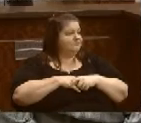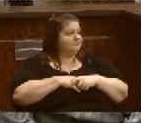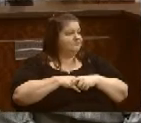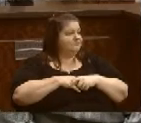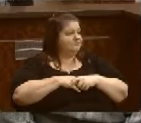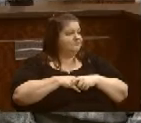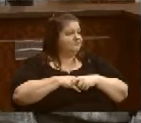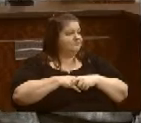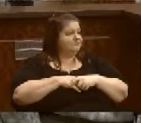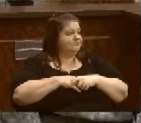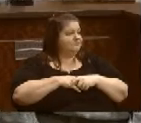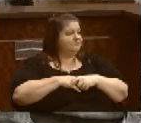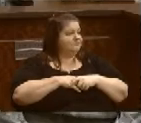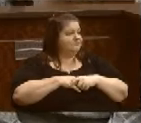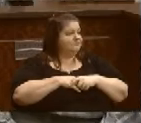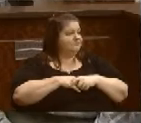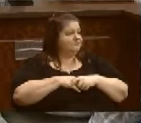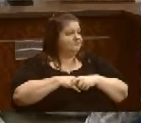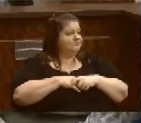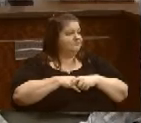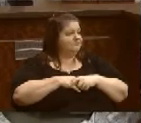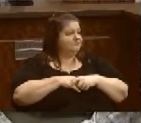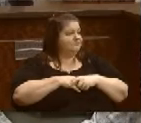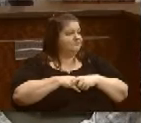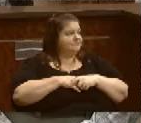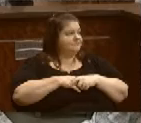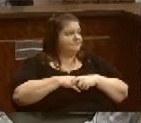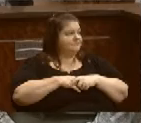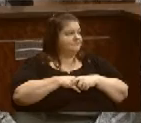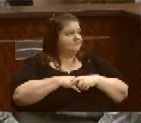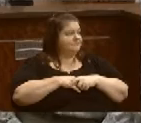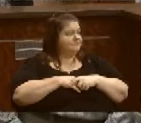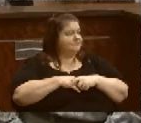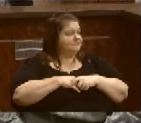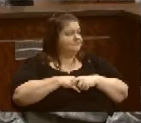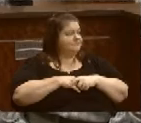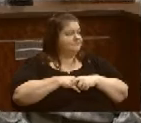Billy, turn that around and turn it on the microphone.